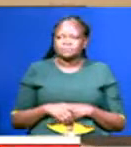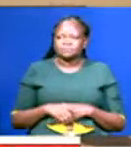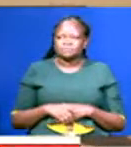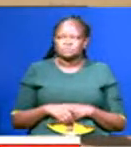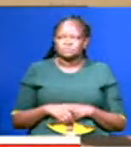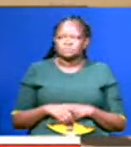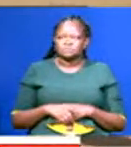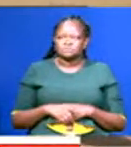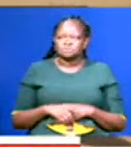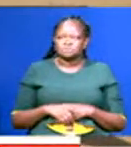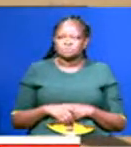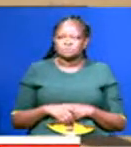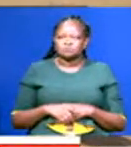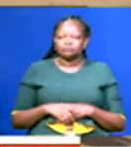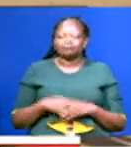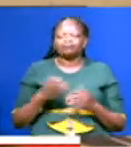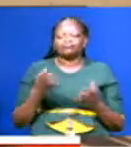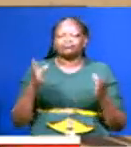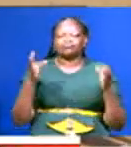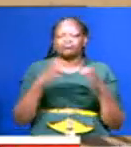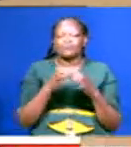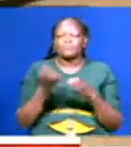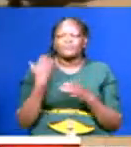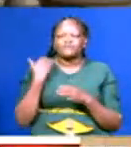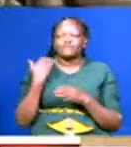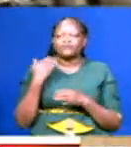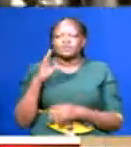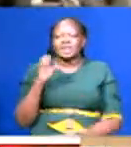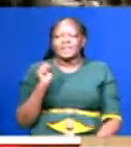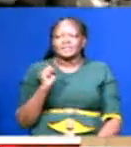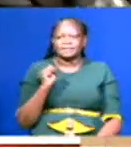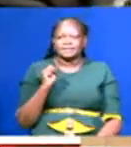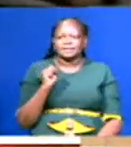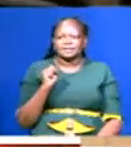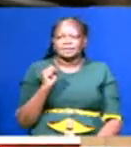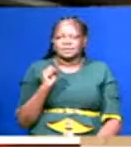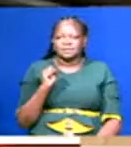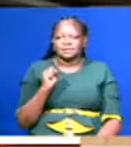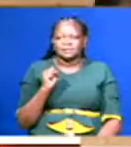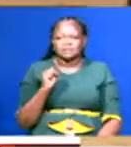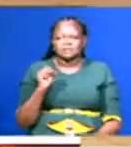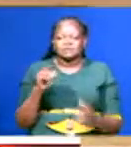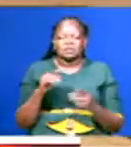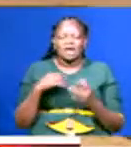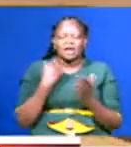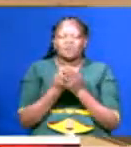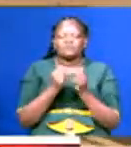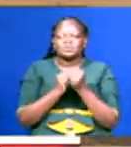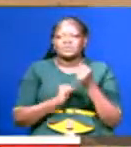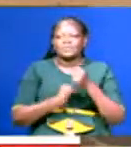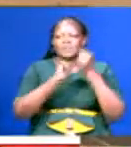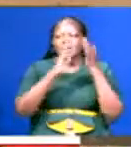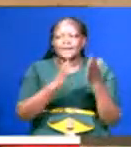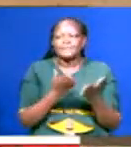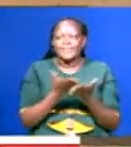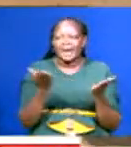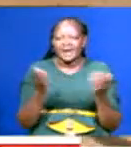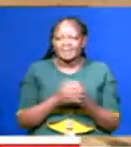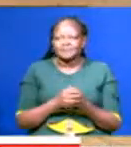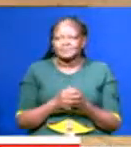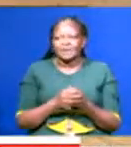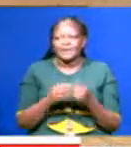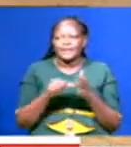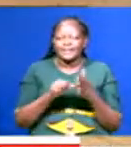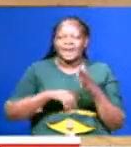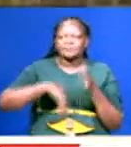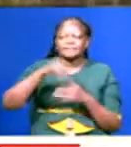the convoy of former Interior Cabinet Secretary Dr. Fred Matiang'i arrived with his supporters. There was a bit of scuffle outside the